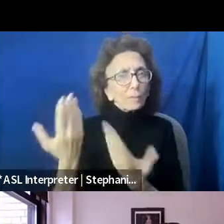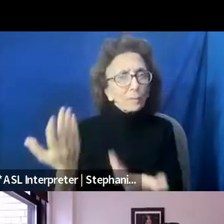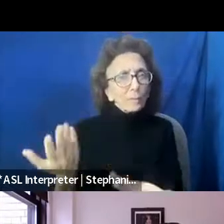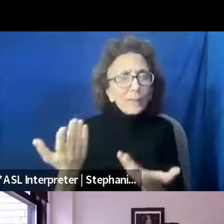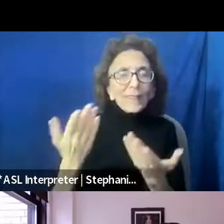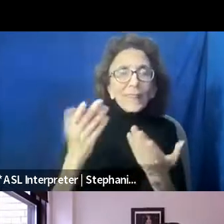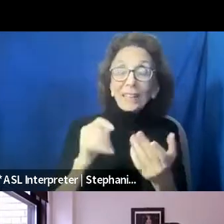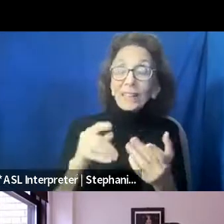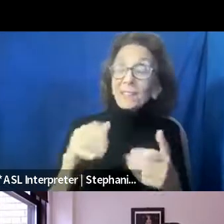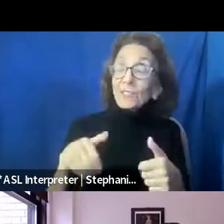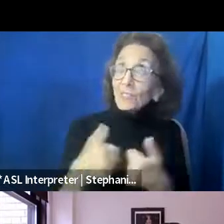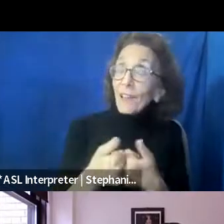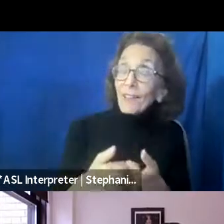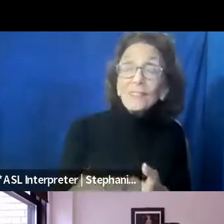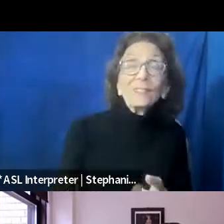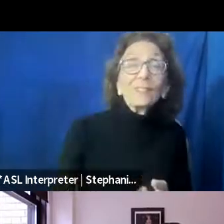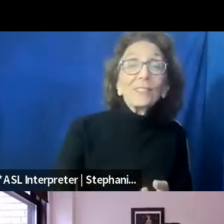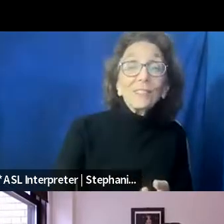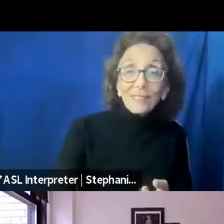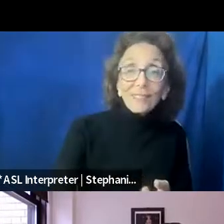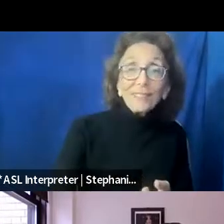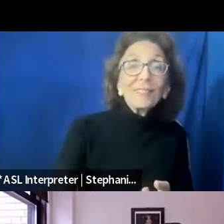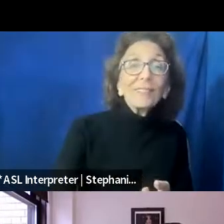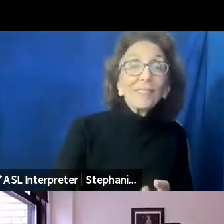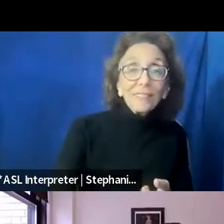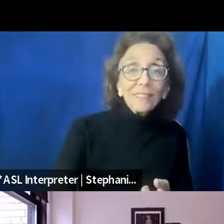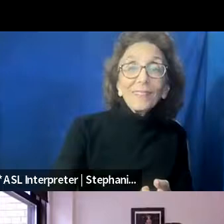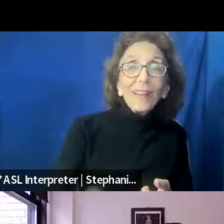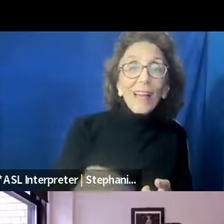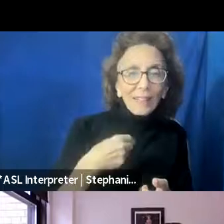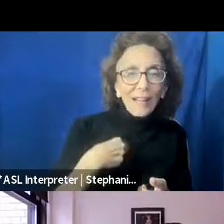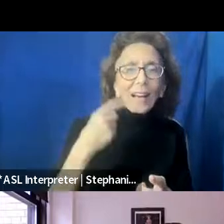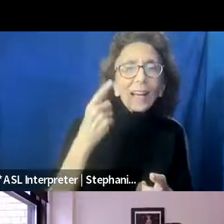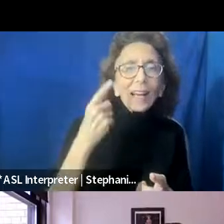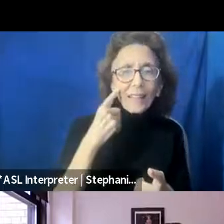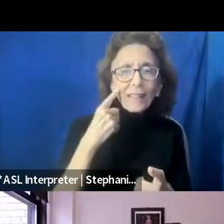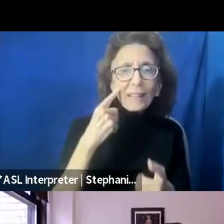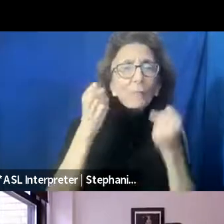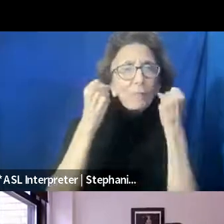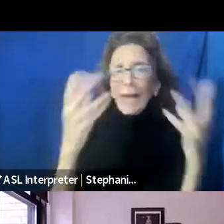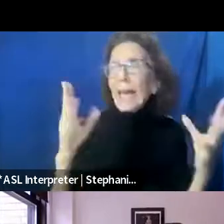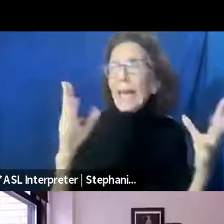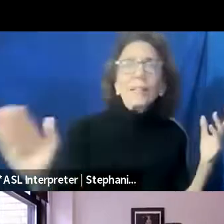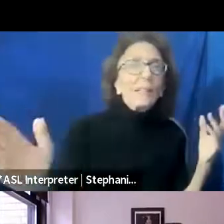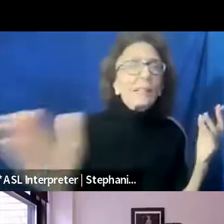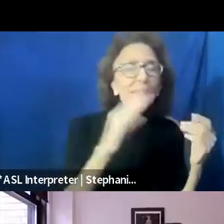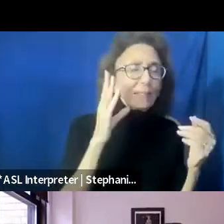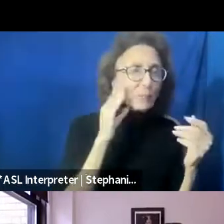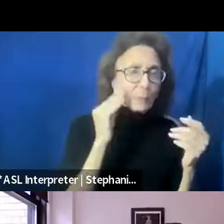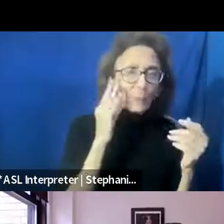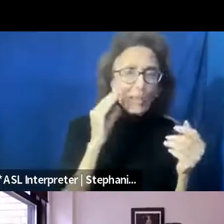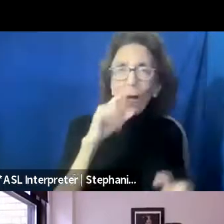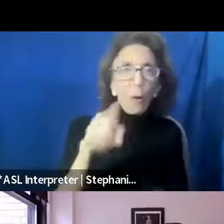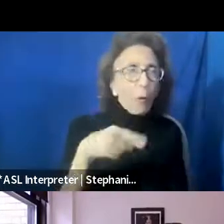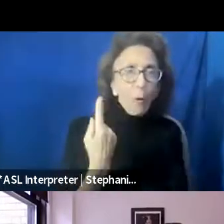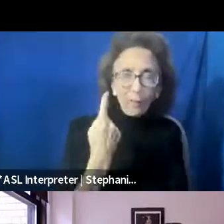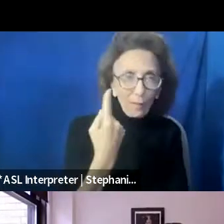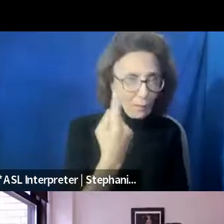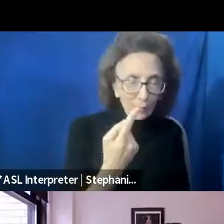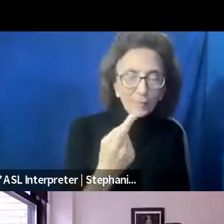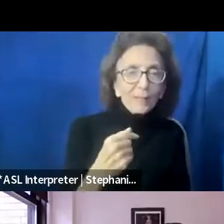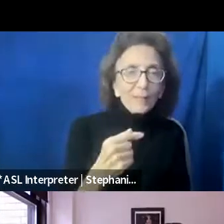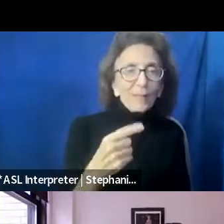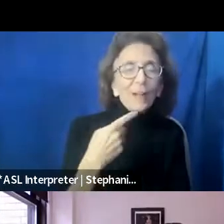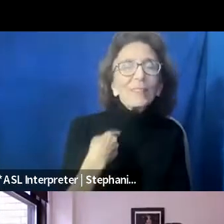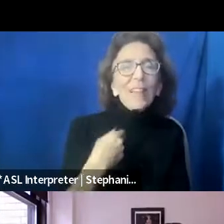is, I think that is a common issue, and I want to reflect that. But now